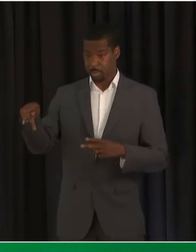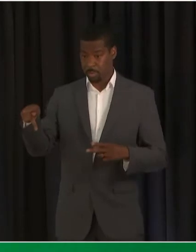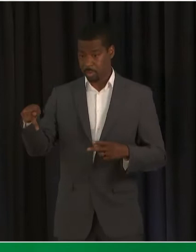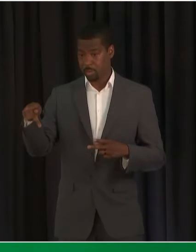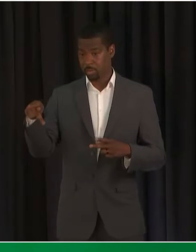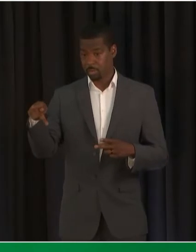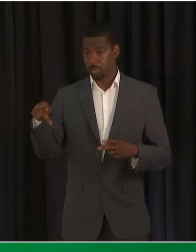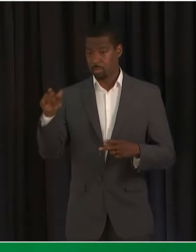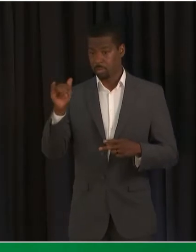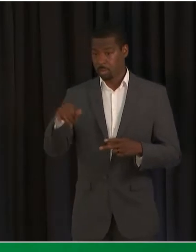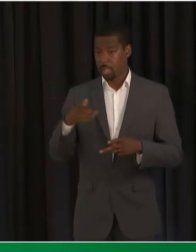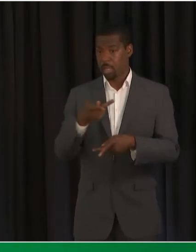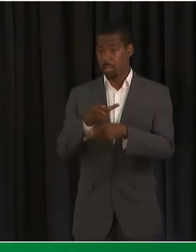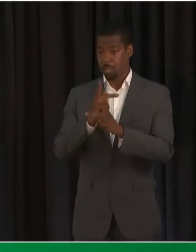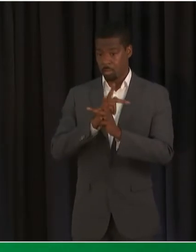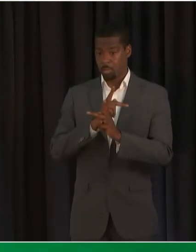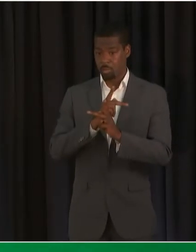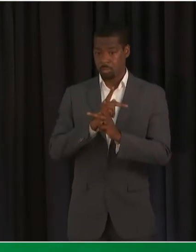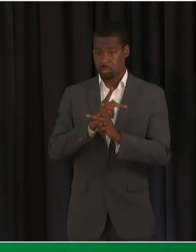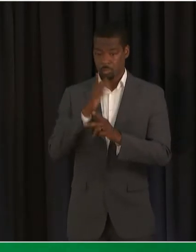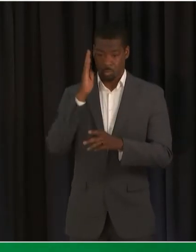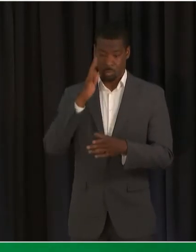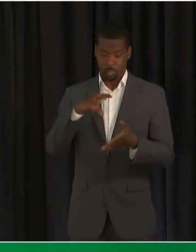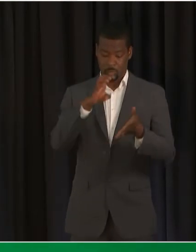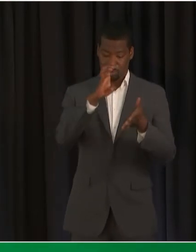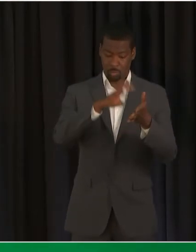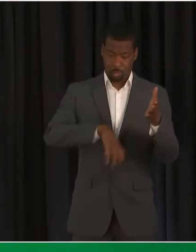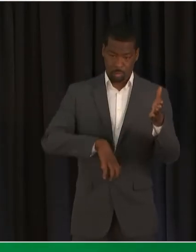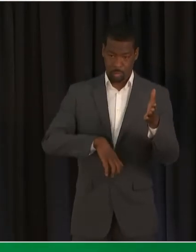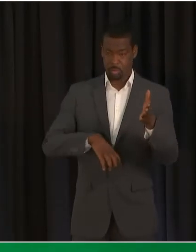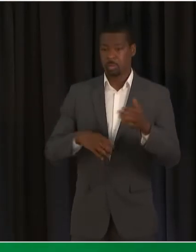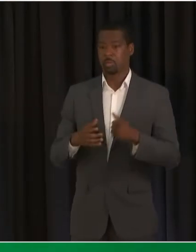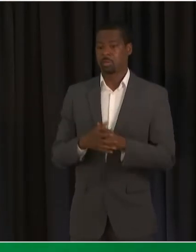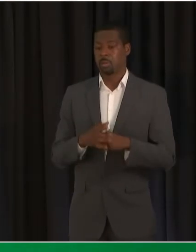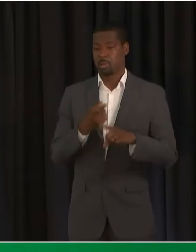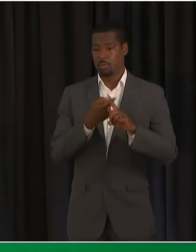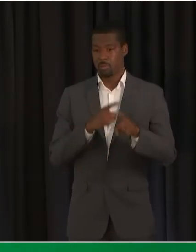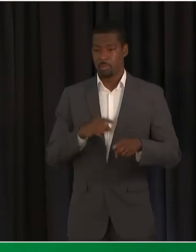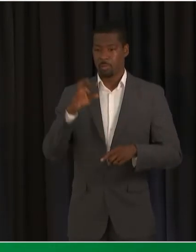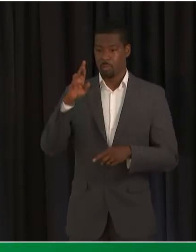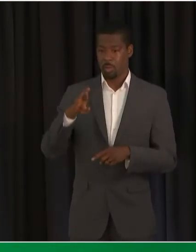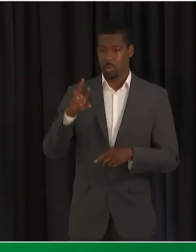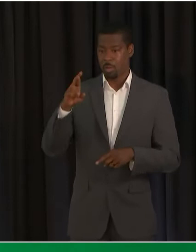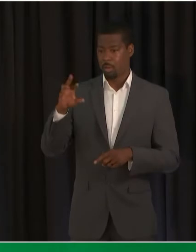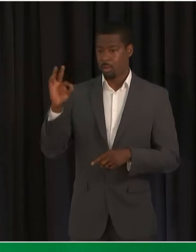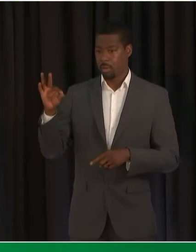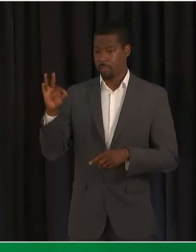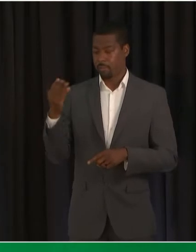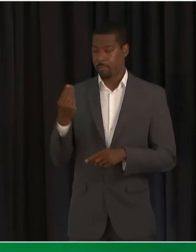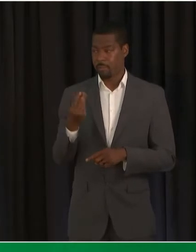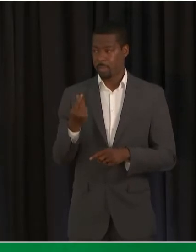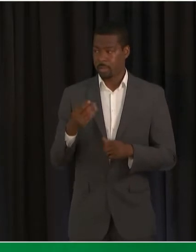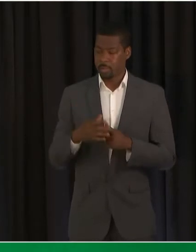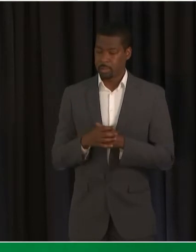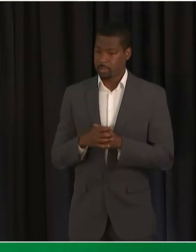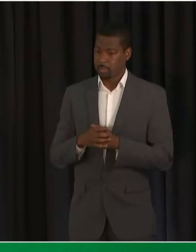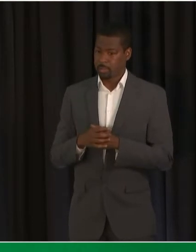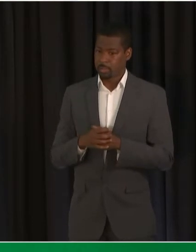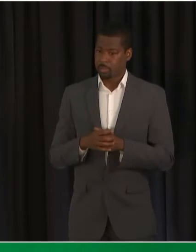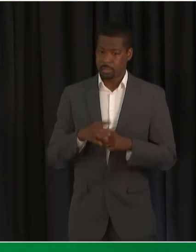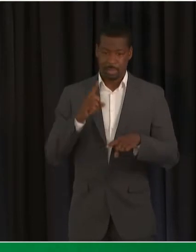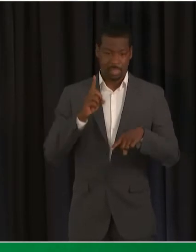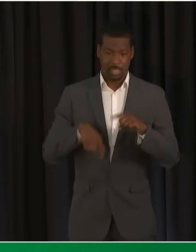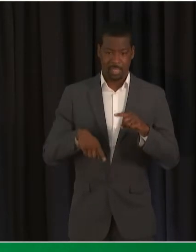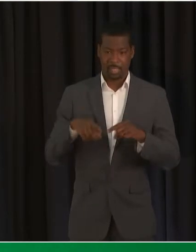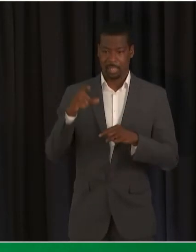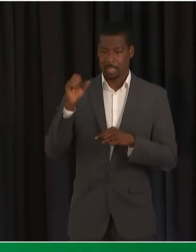PPP, that loan amount will actually be subtracted from the RRF funds, all right? Also, you